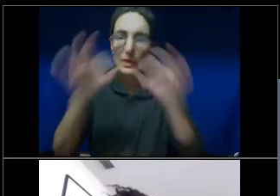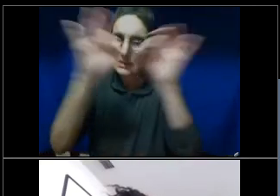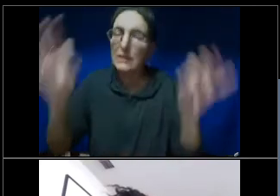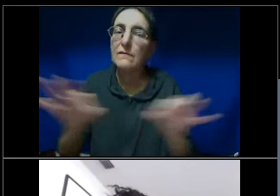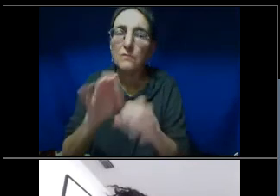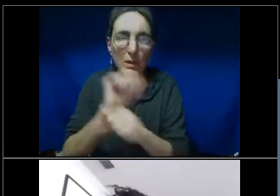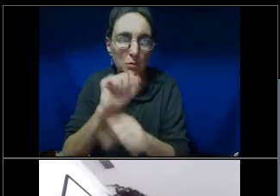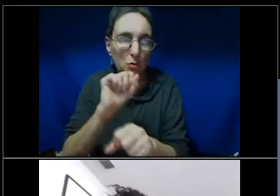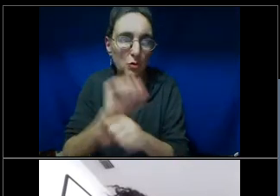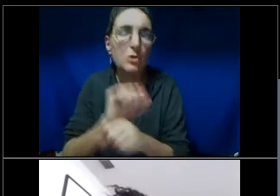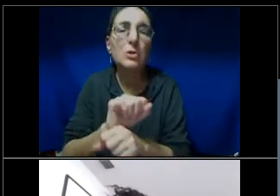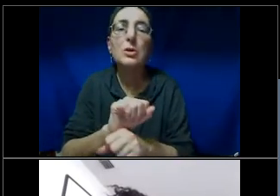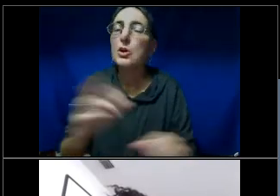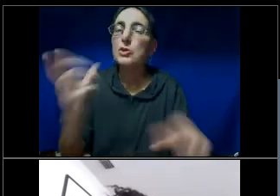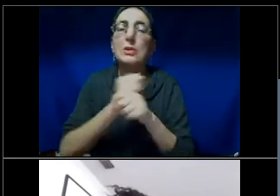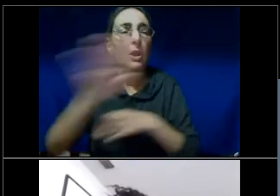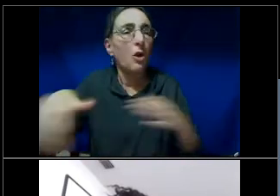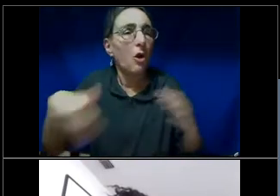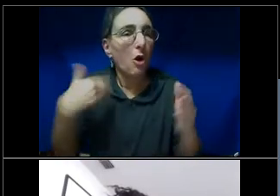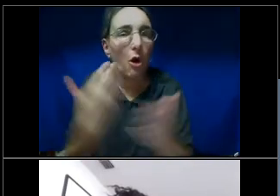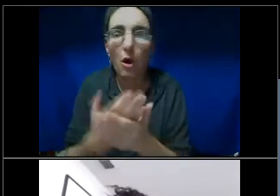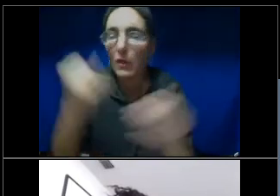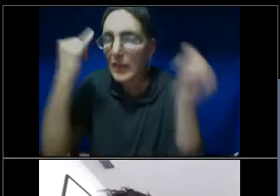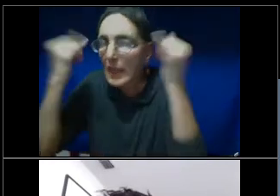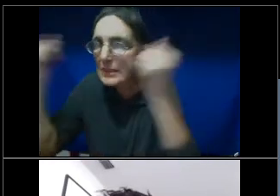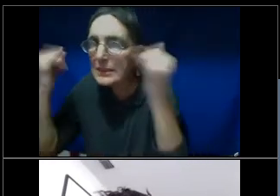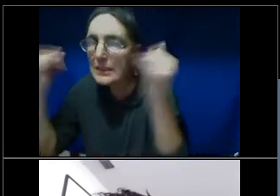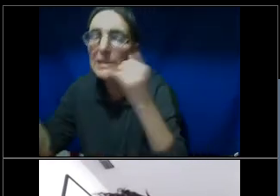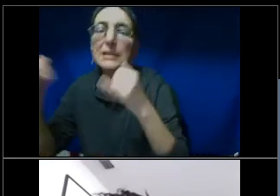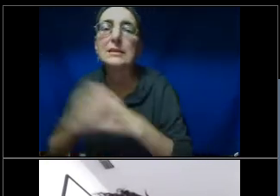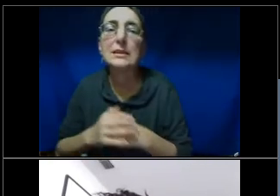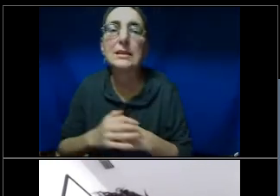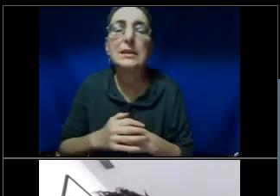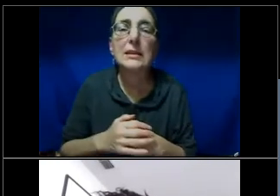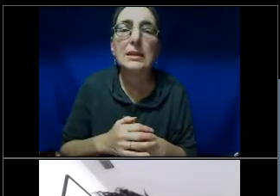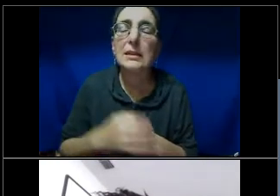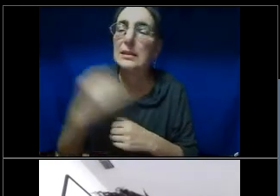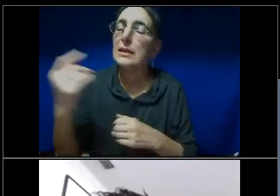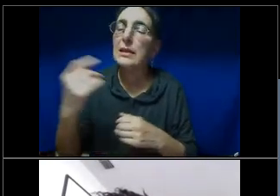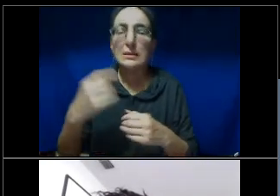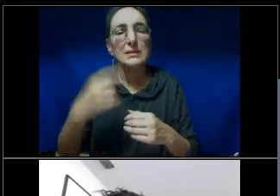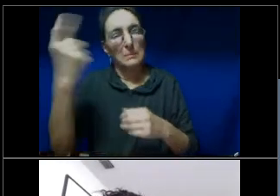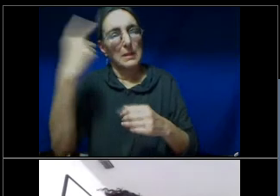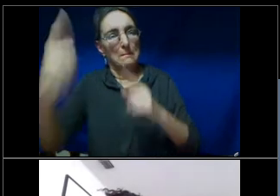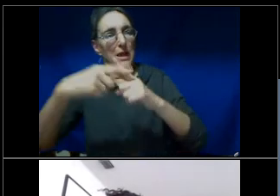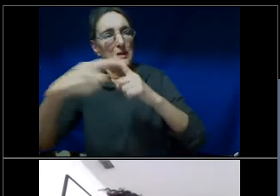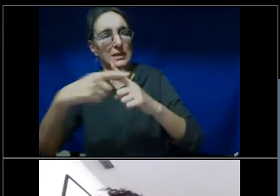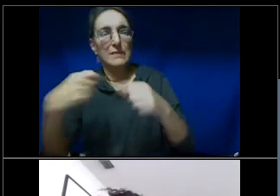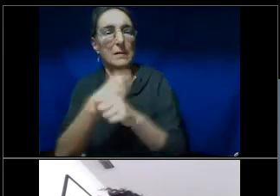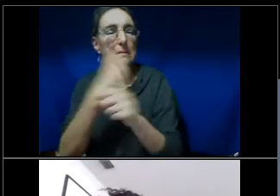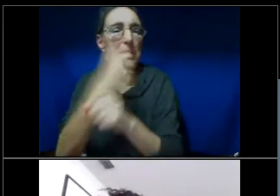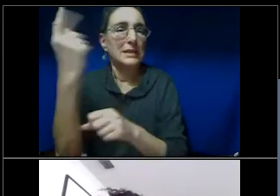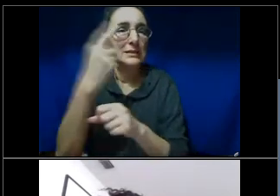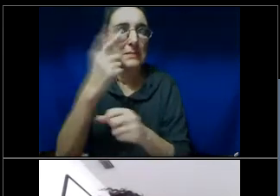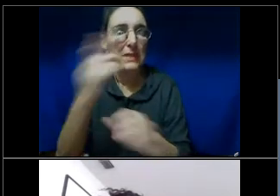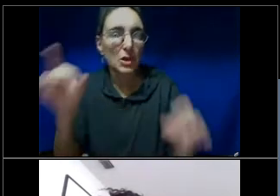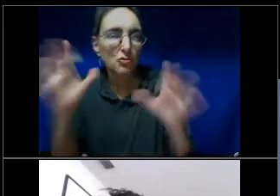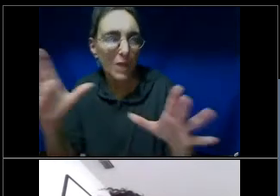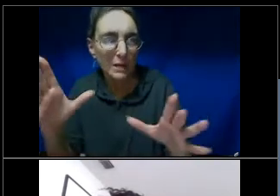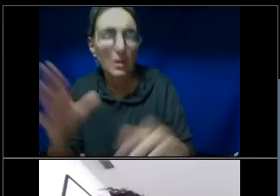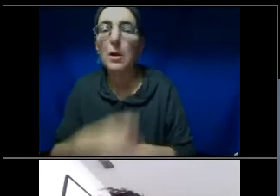to get all the ideas and massage it into something incredible. And that's how I really see it. Because for so